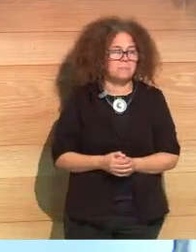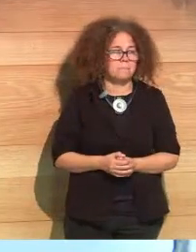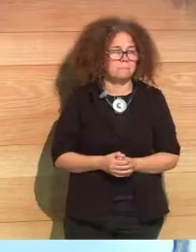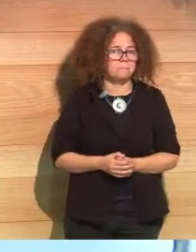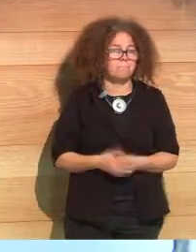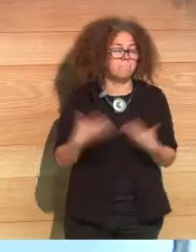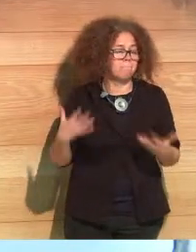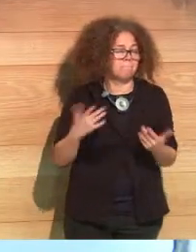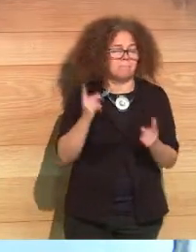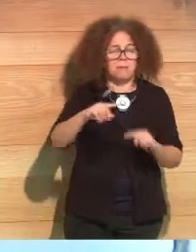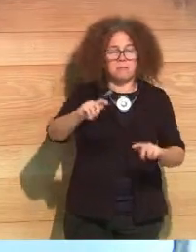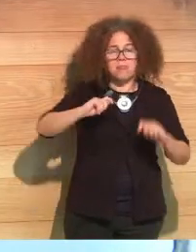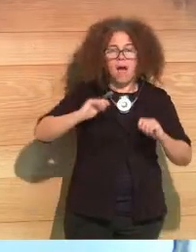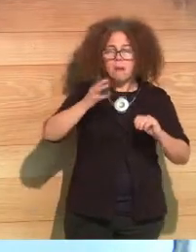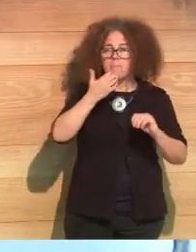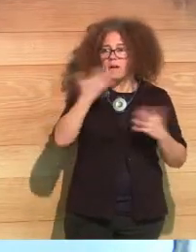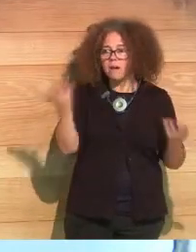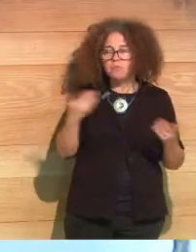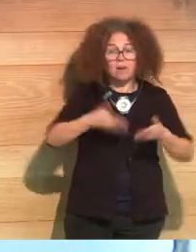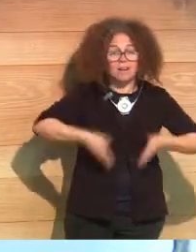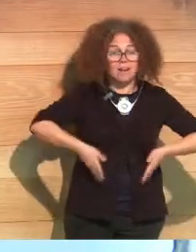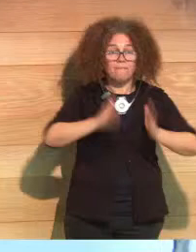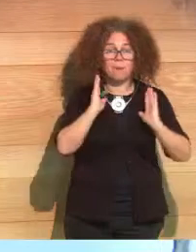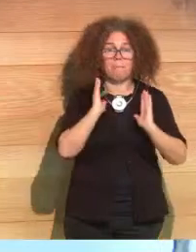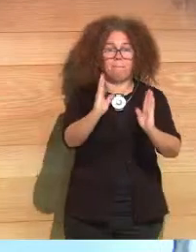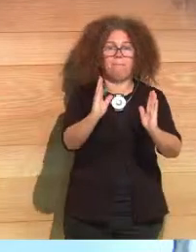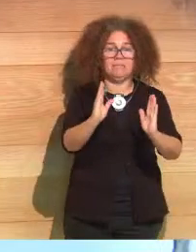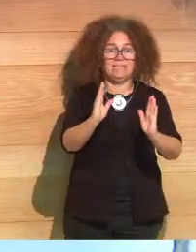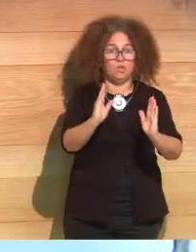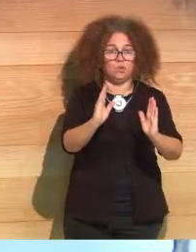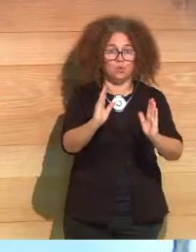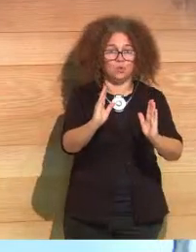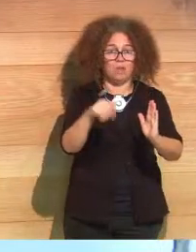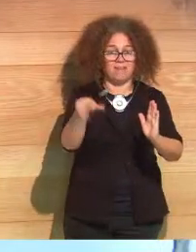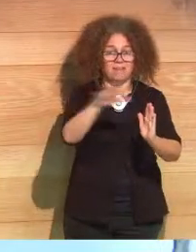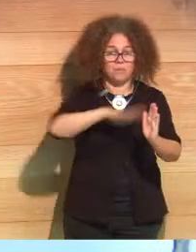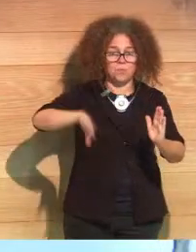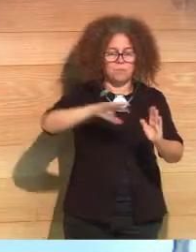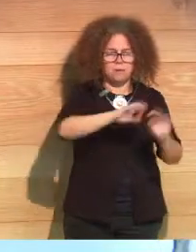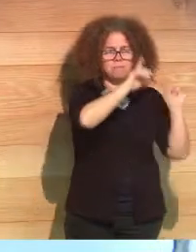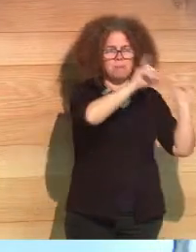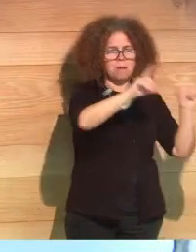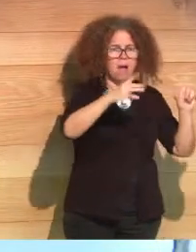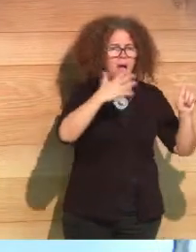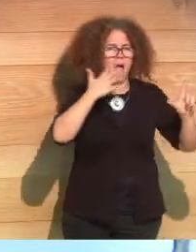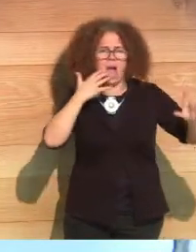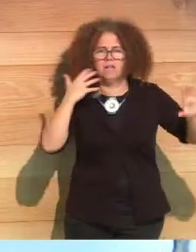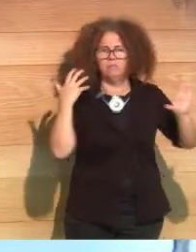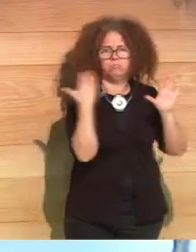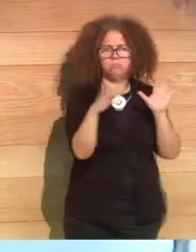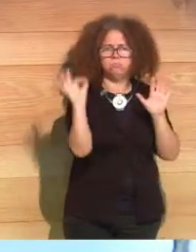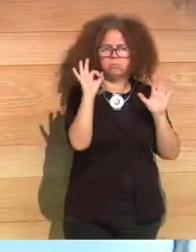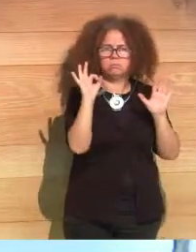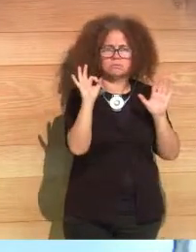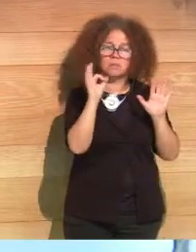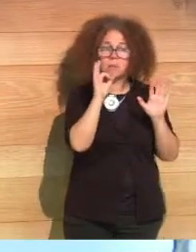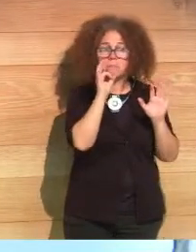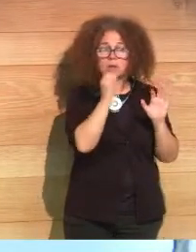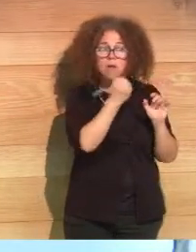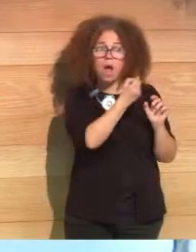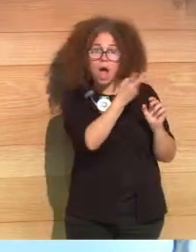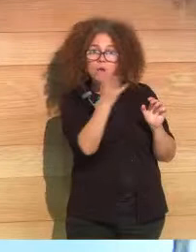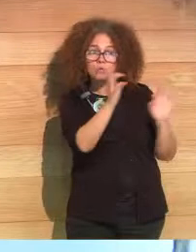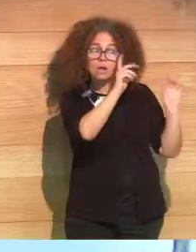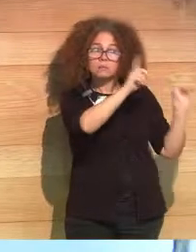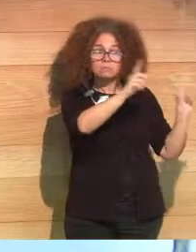the corridor are what we call masterpieces. We consider them masterpieces, but some of them also have glitches that are, one of them has